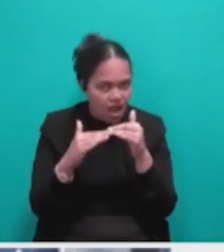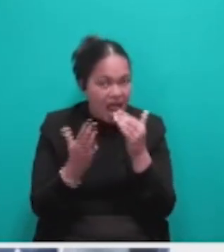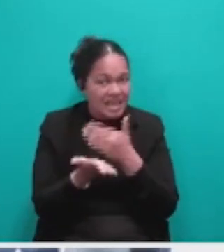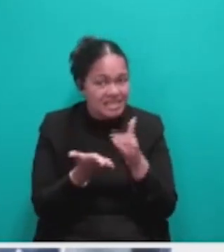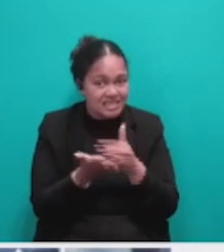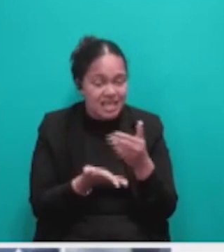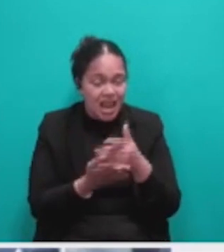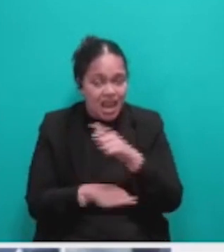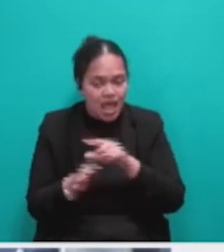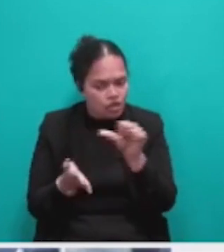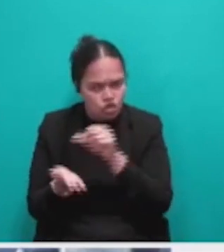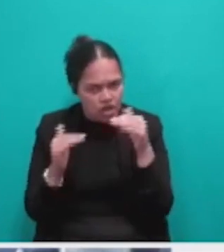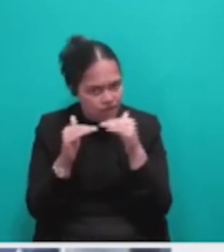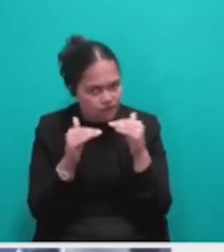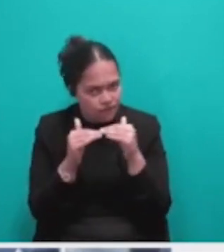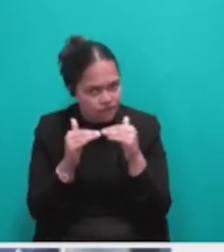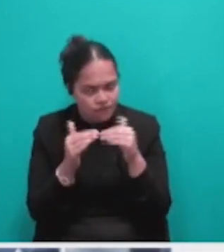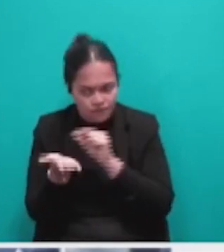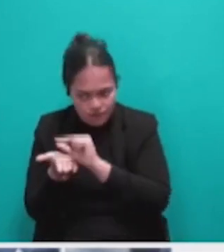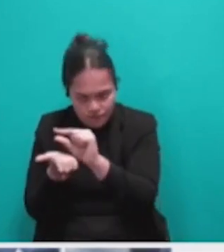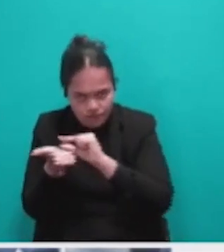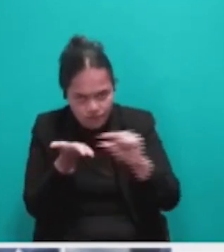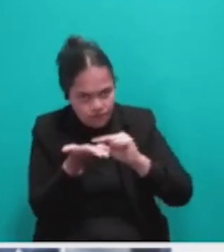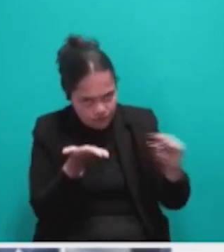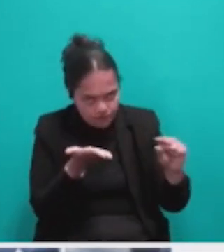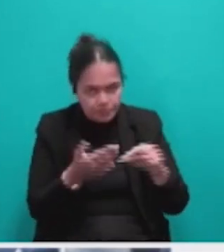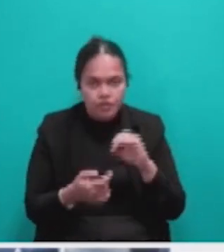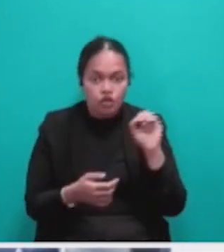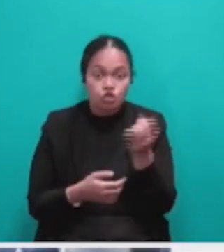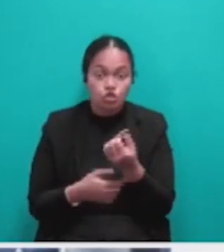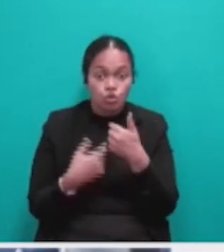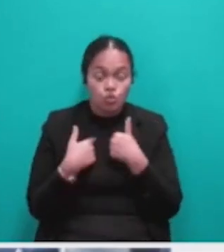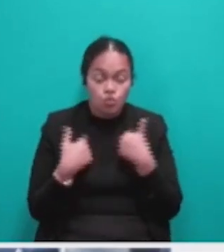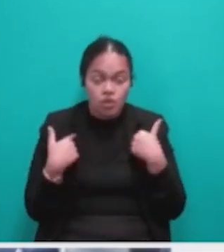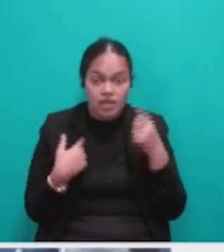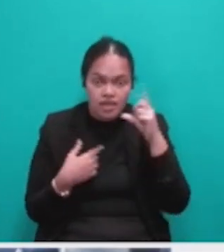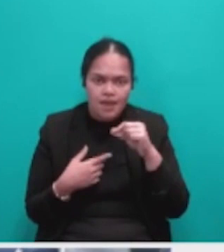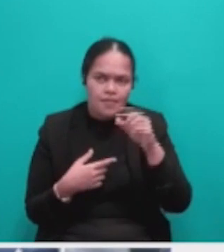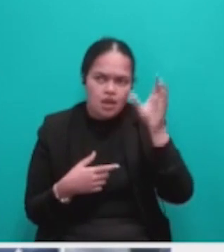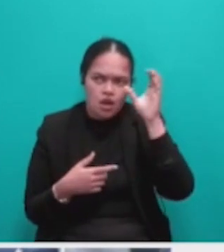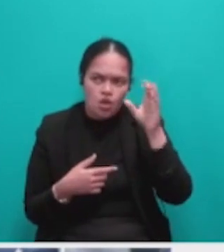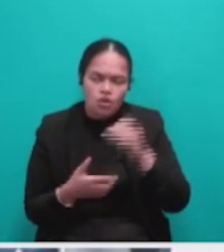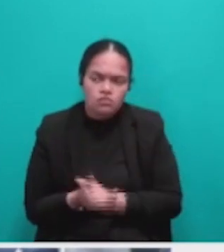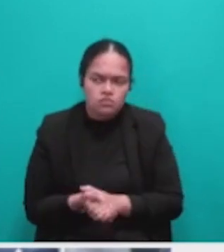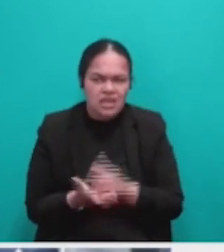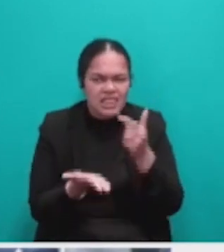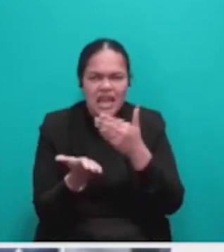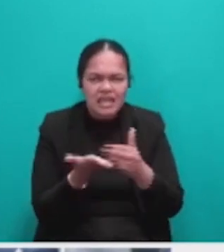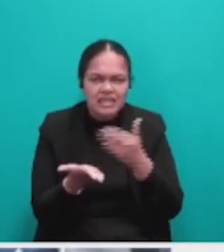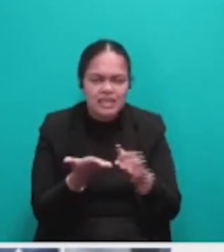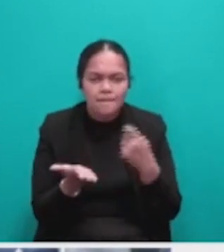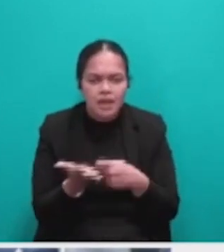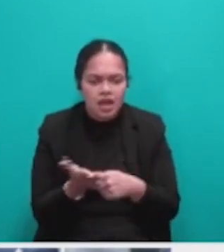I'm talking about here. So, we came up with a concept also of the lease money that is given to